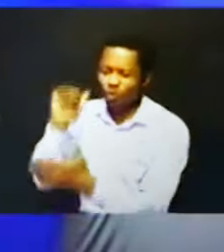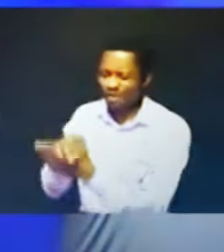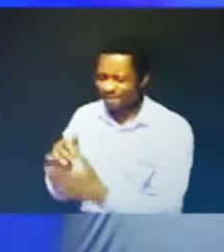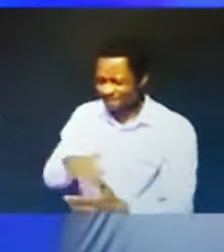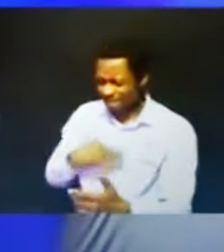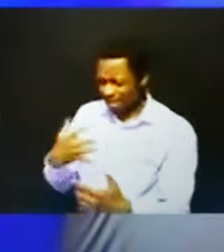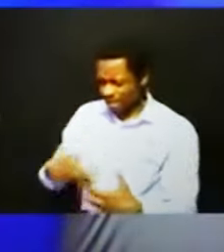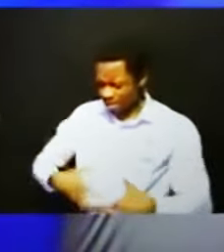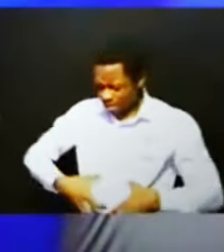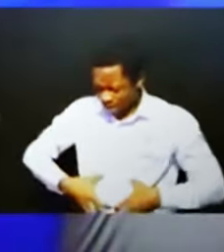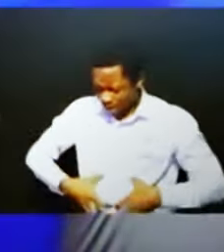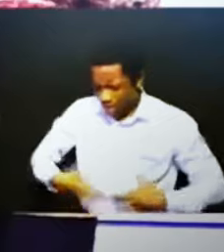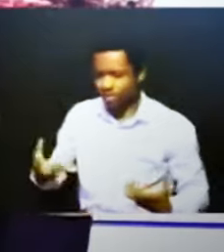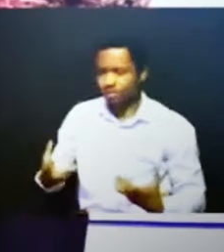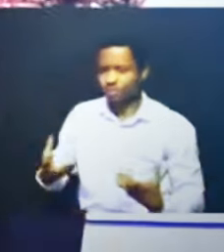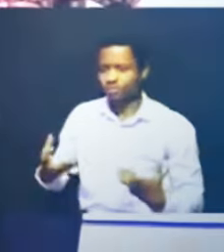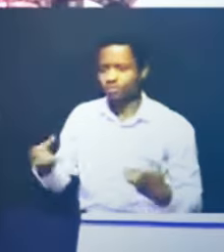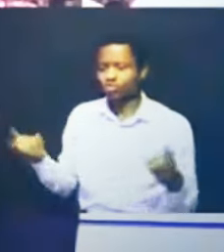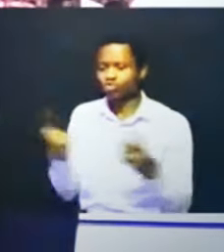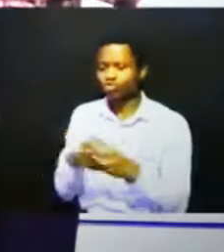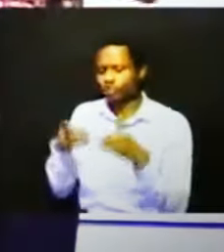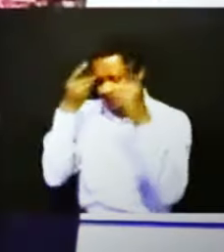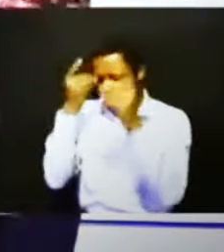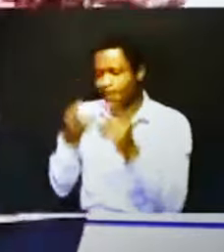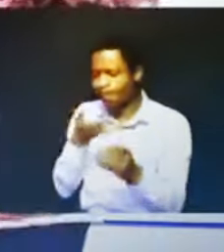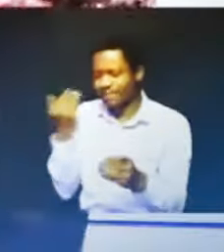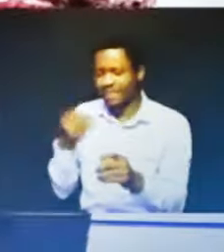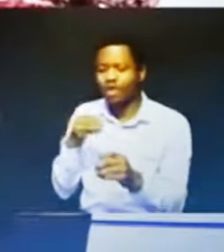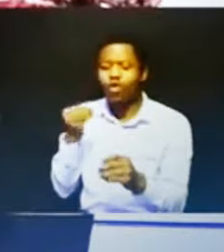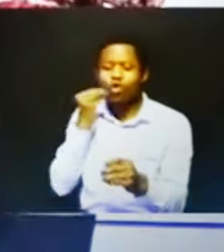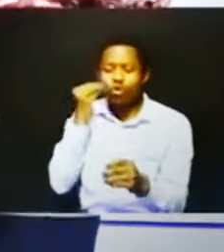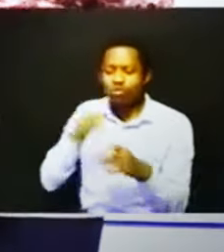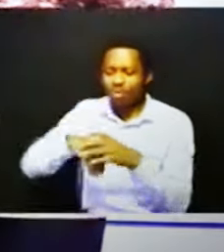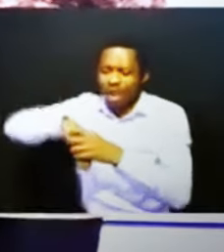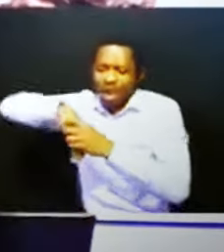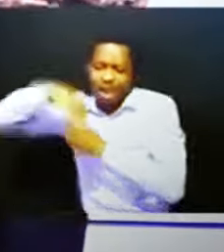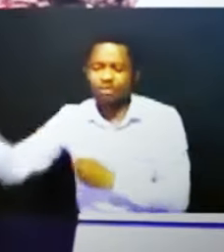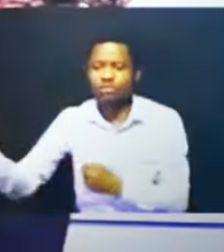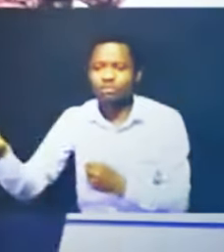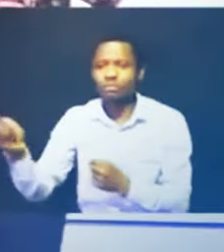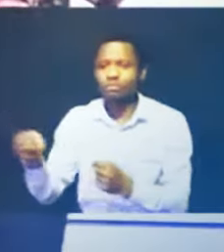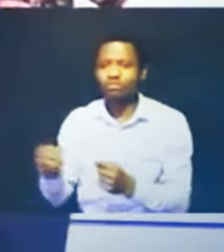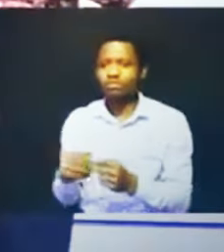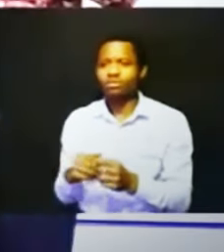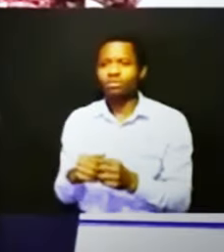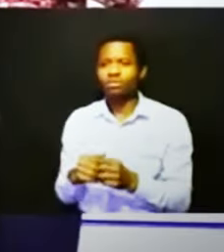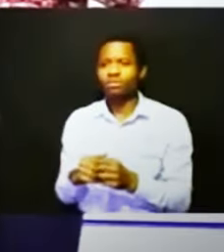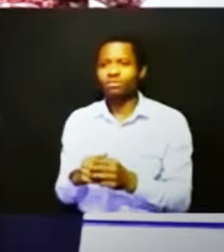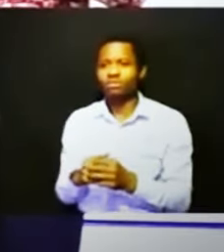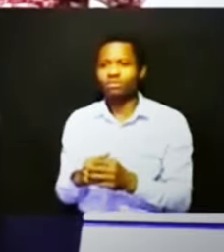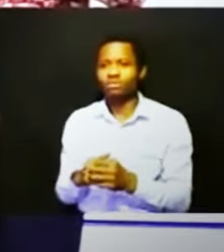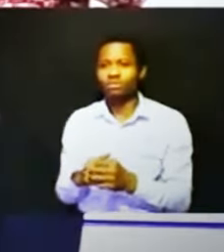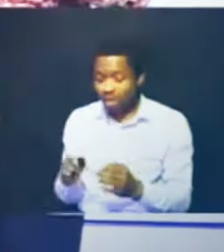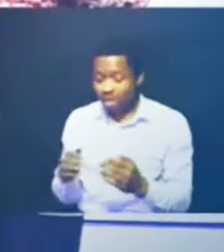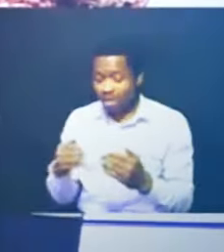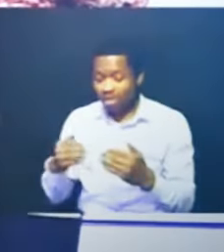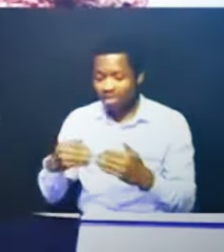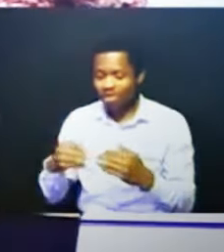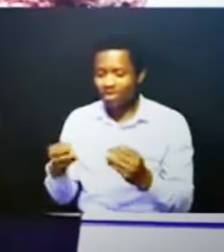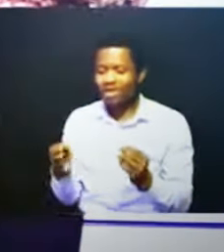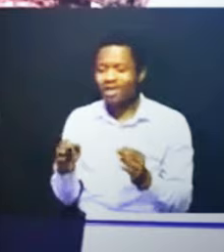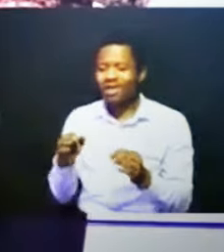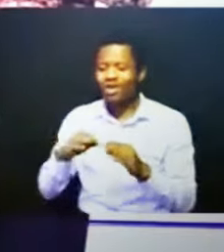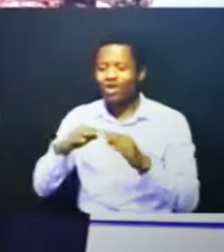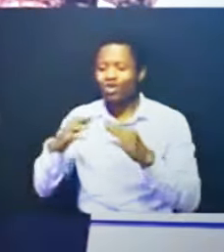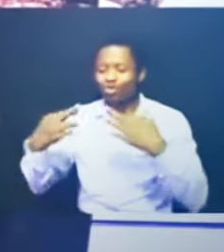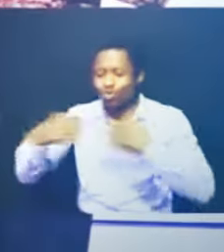now the for you. So he decided to just get out of the house. And he'll be free every when he just opened the door, he saw a cat in